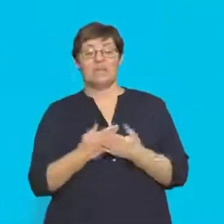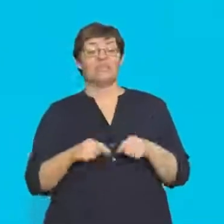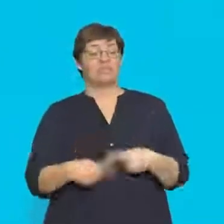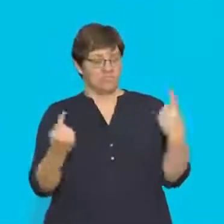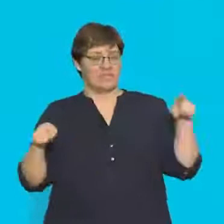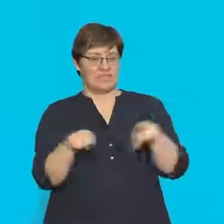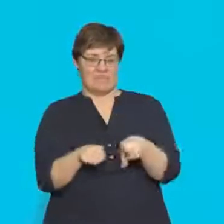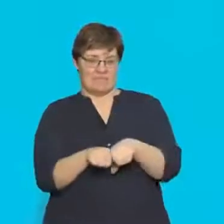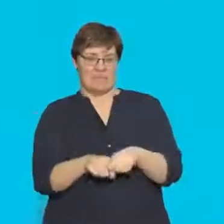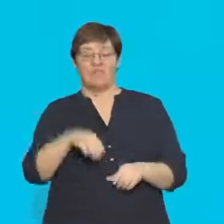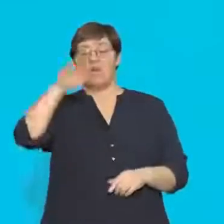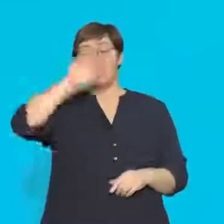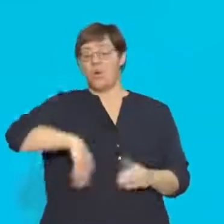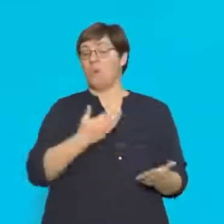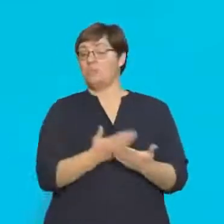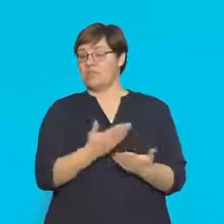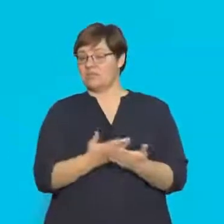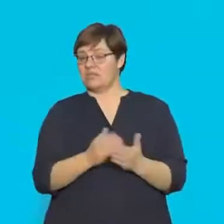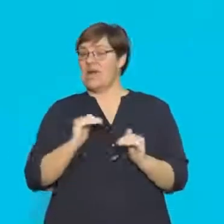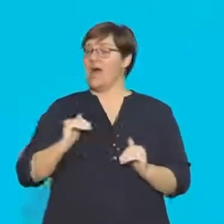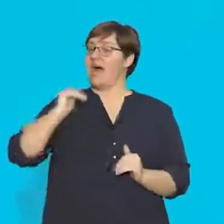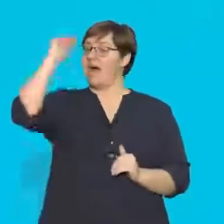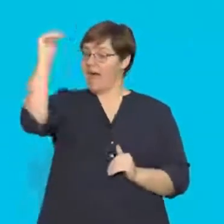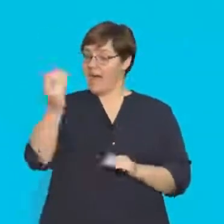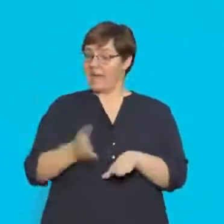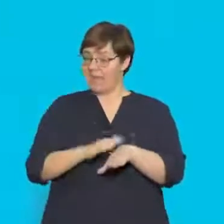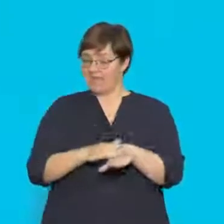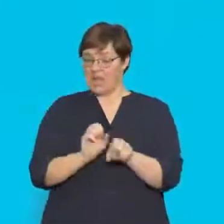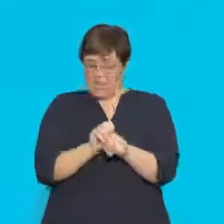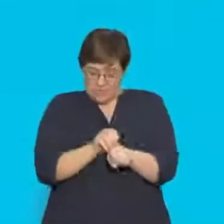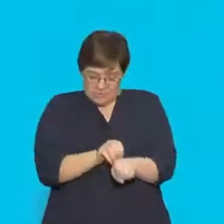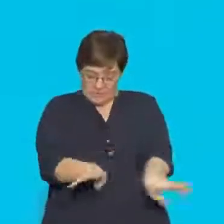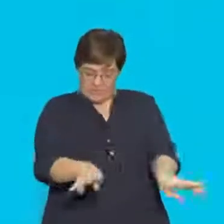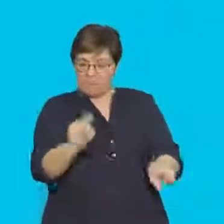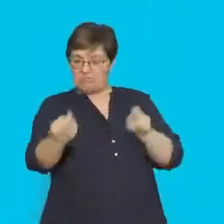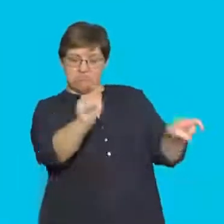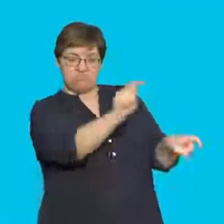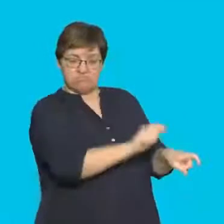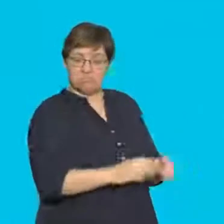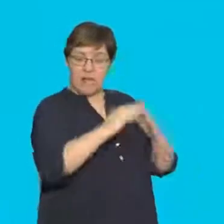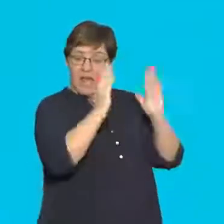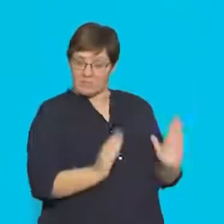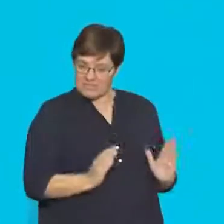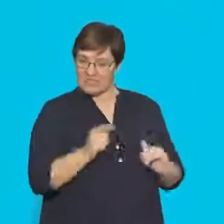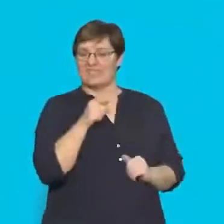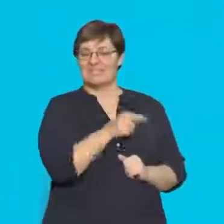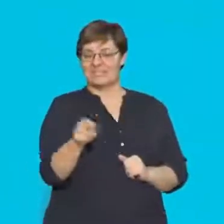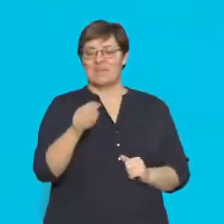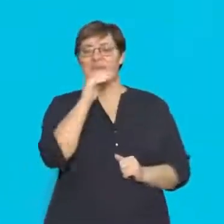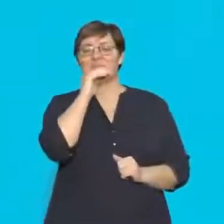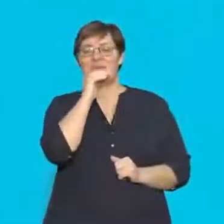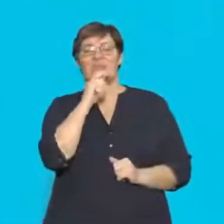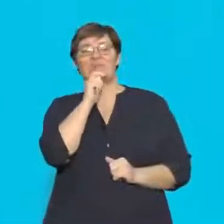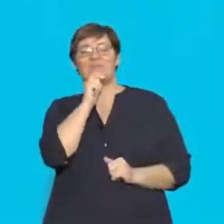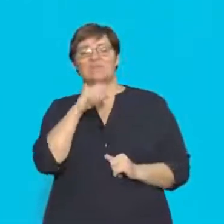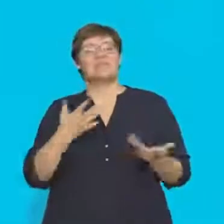use a low potential difference, high current, split the current into all the dwelling places, and in that way, we're able